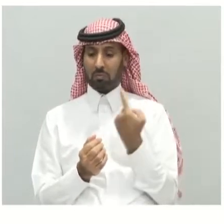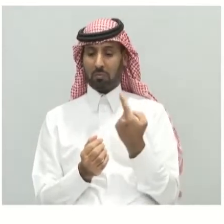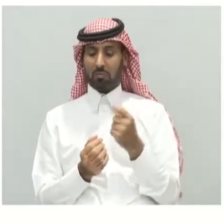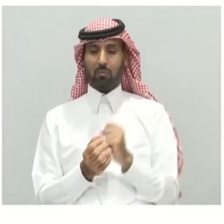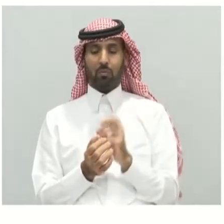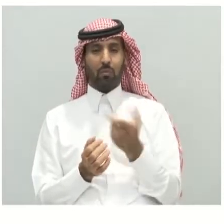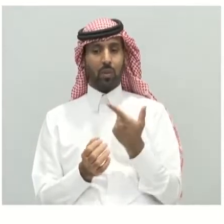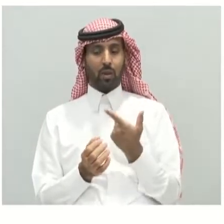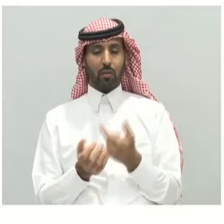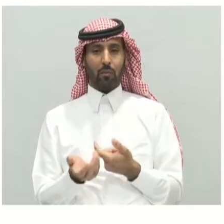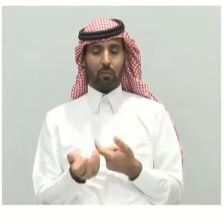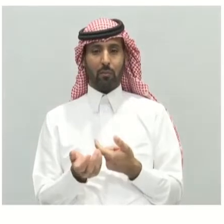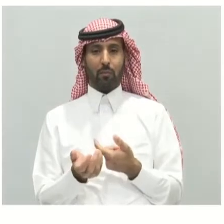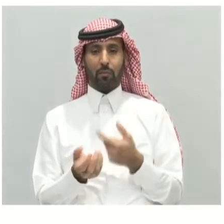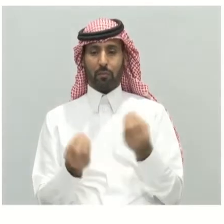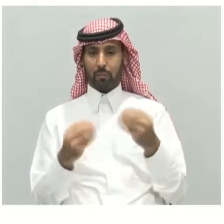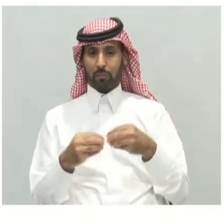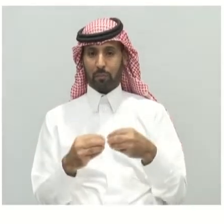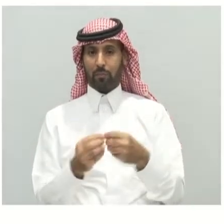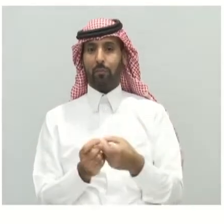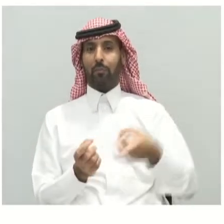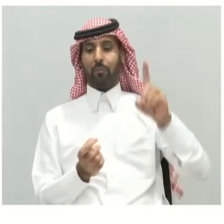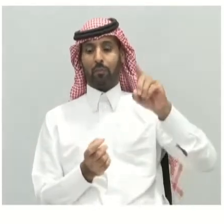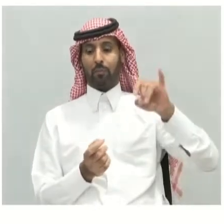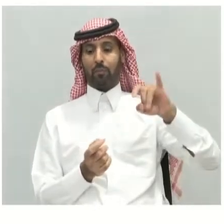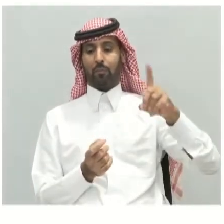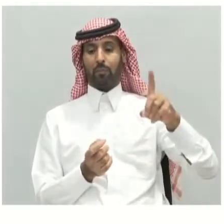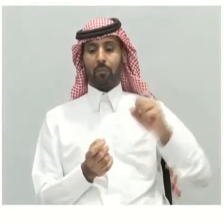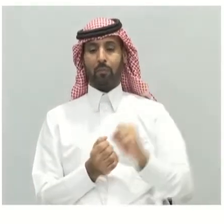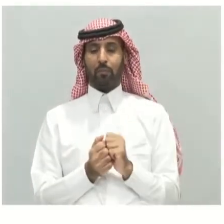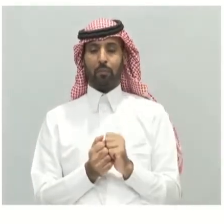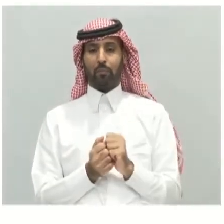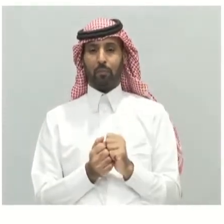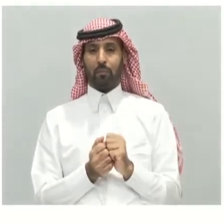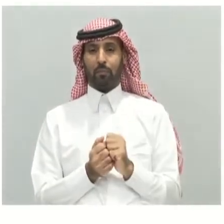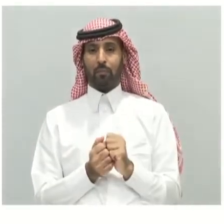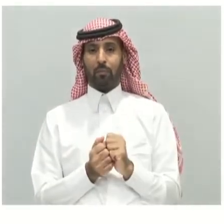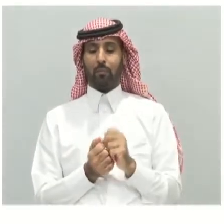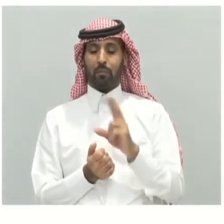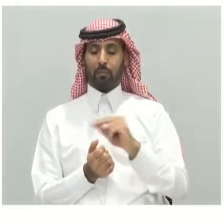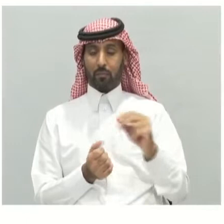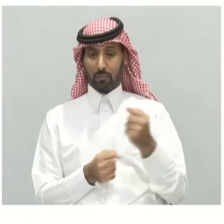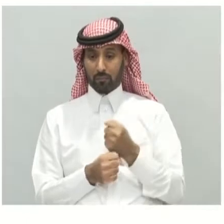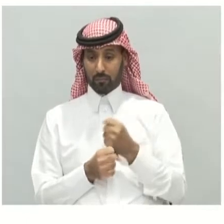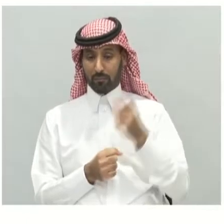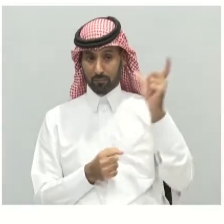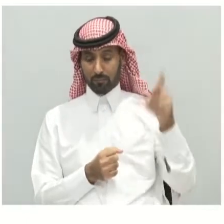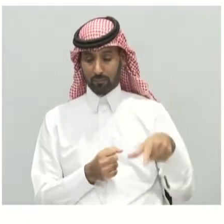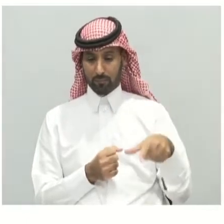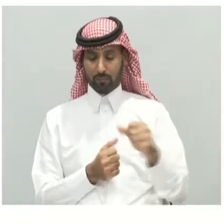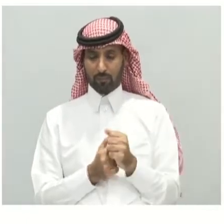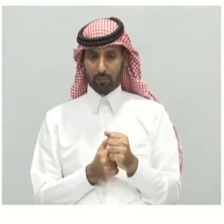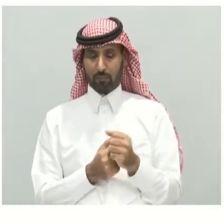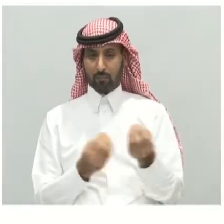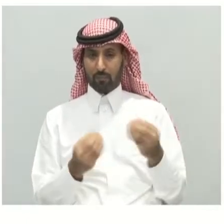how, we add did and then we put the subject and then we add